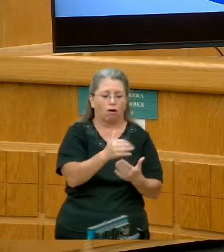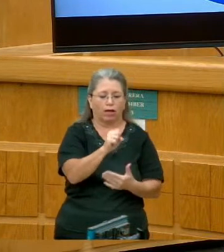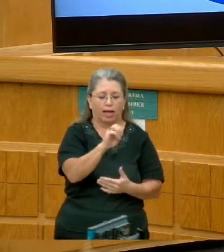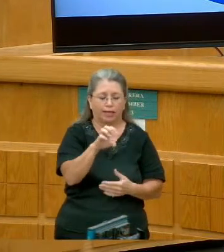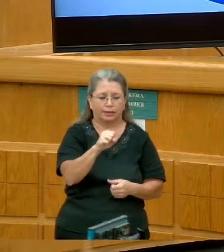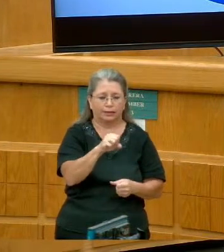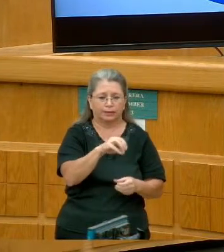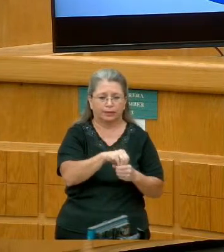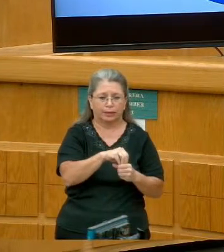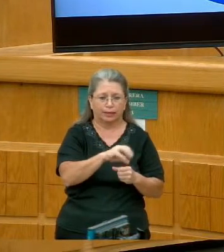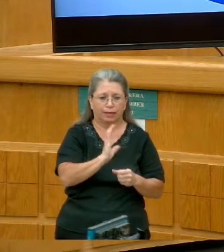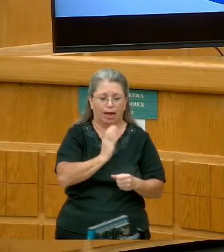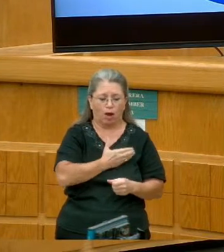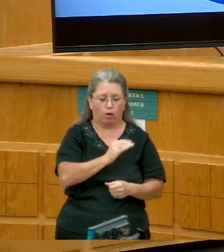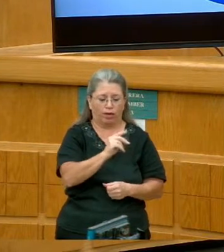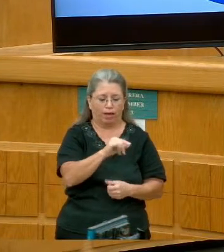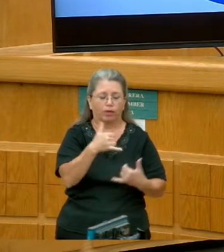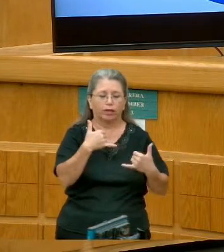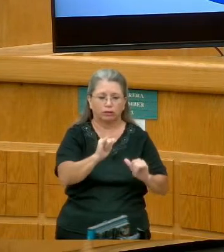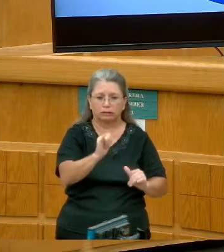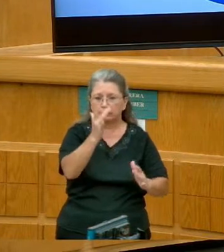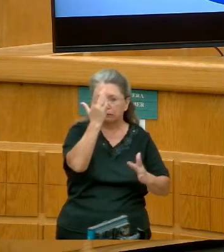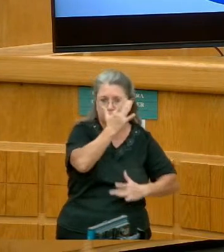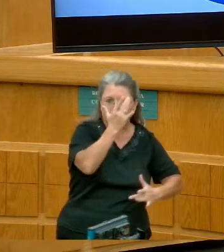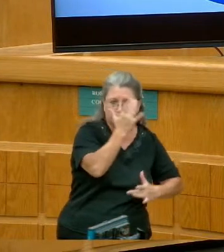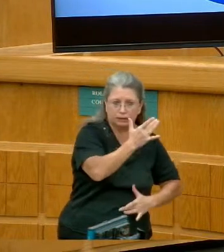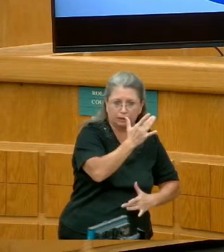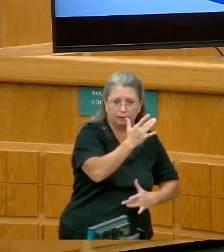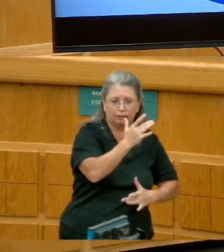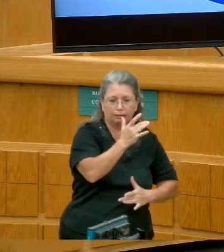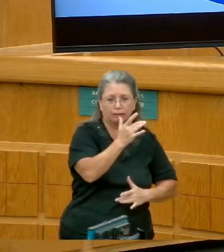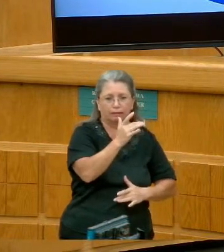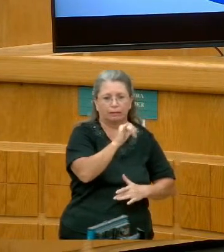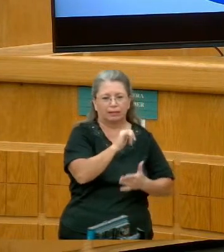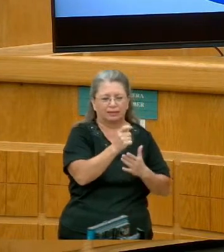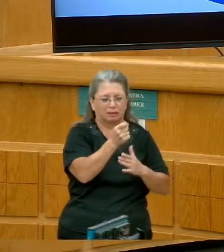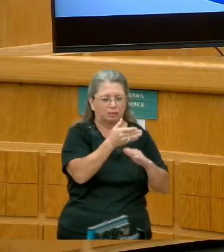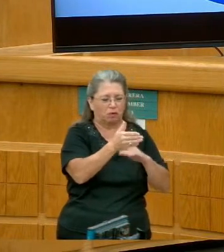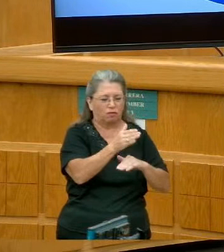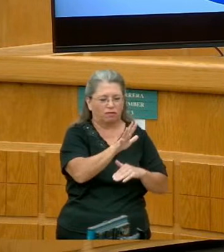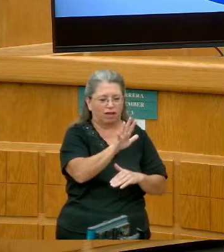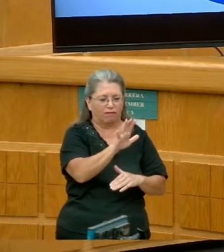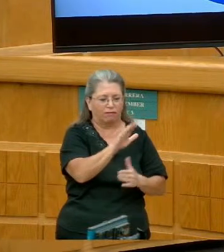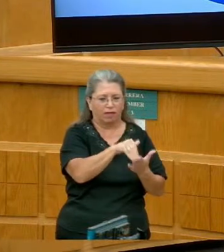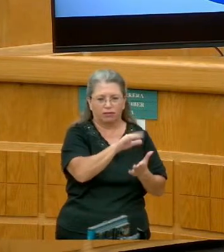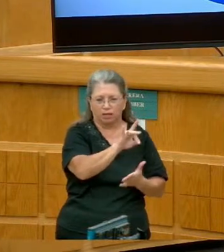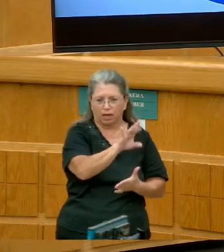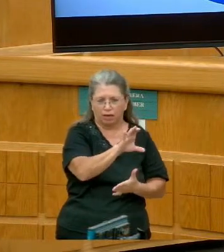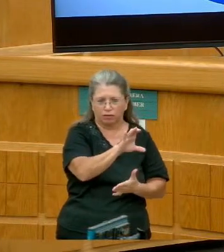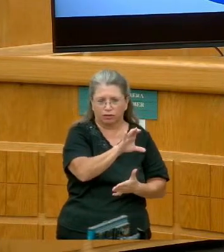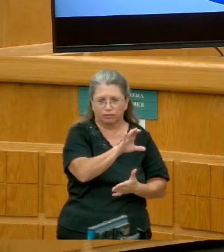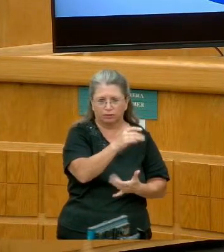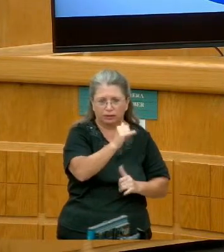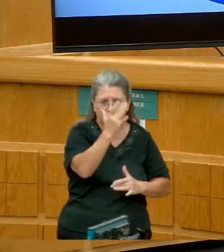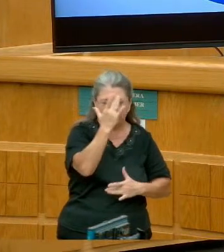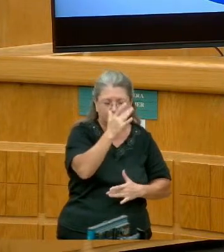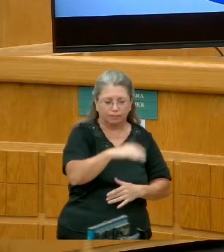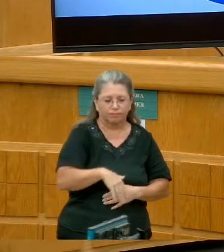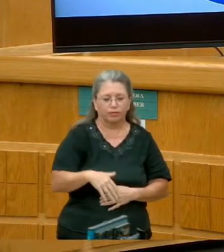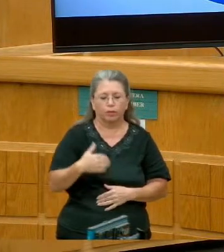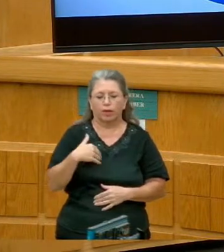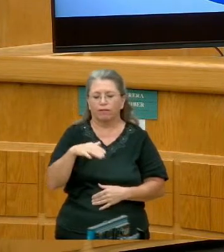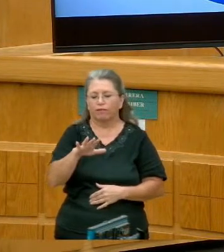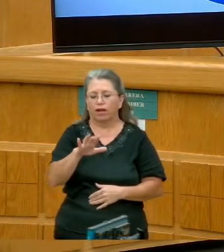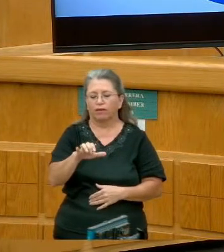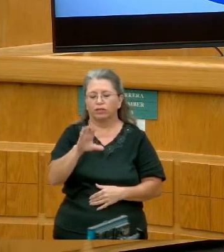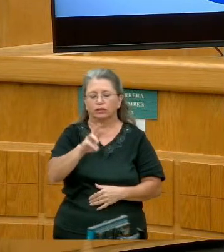Nueces County are active, and so a little over 5,800 active cases. We have 566